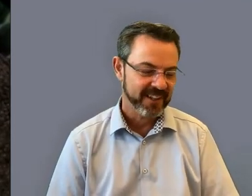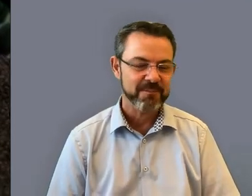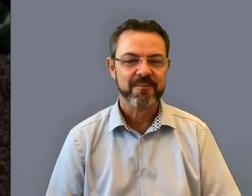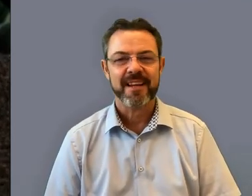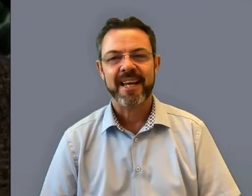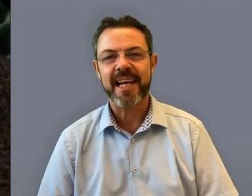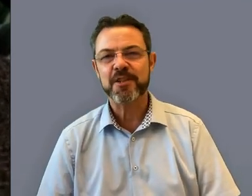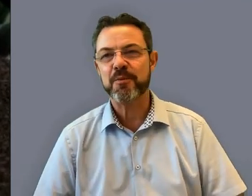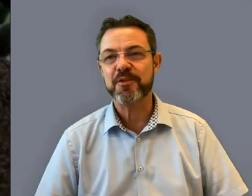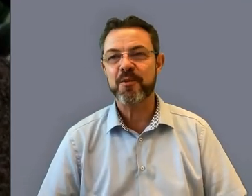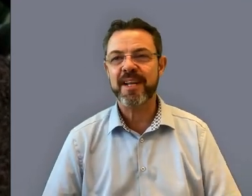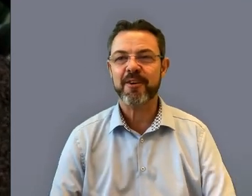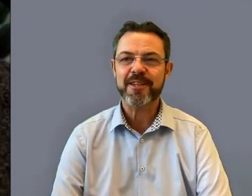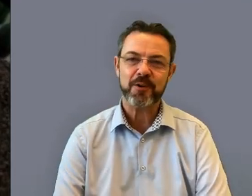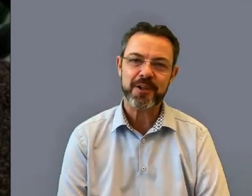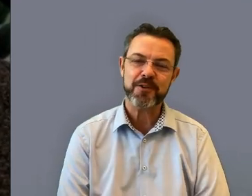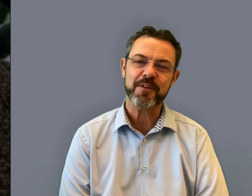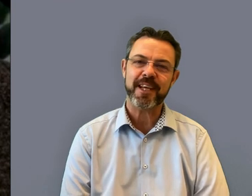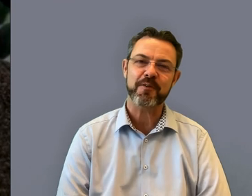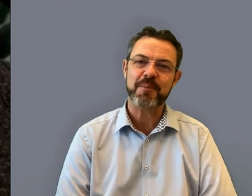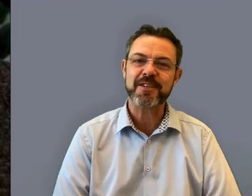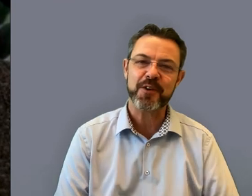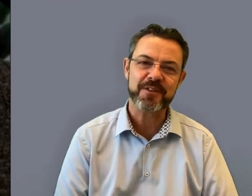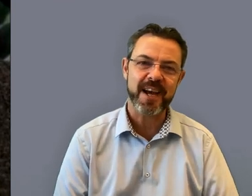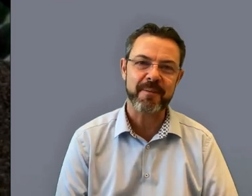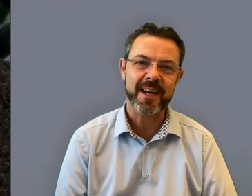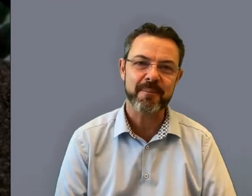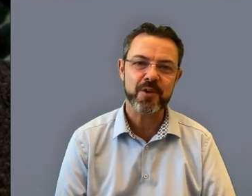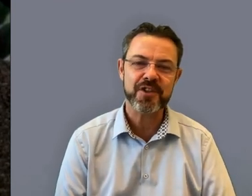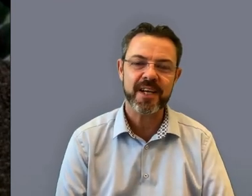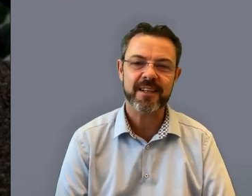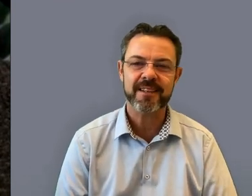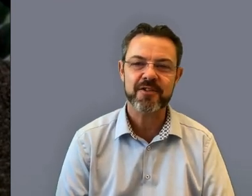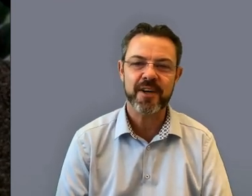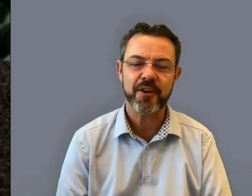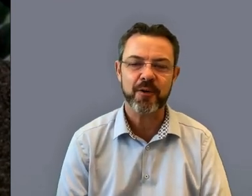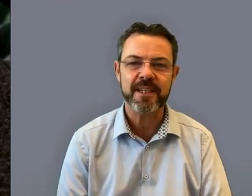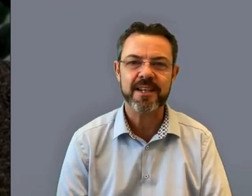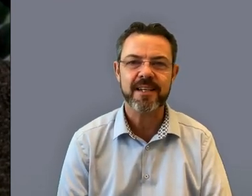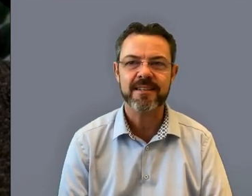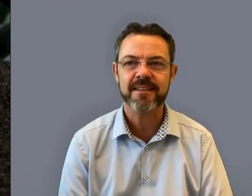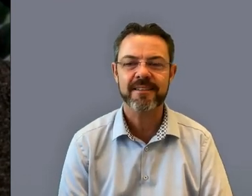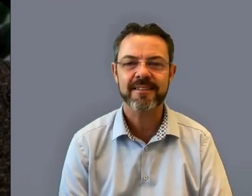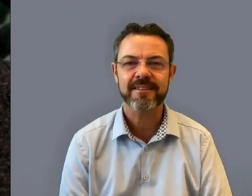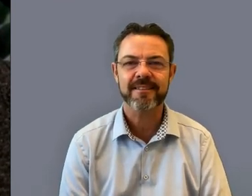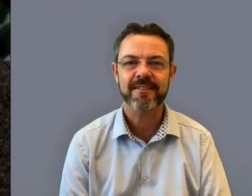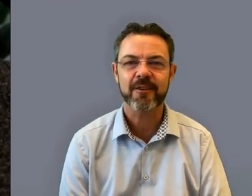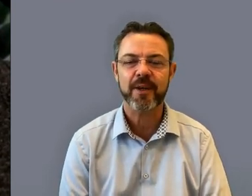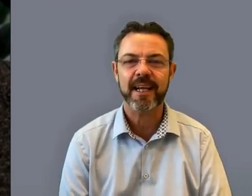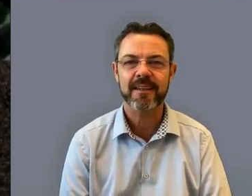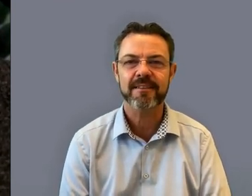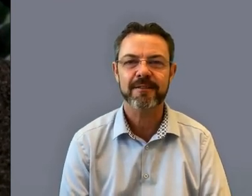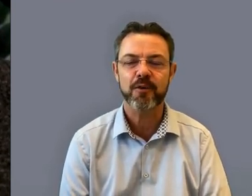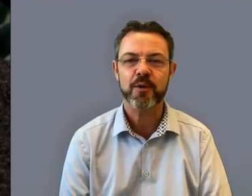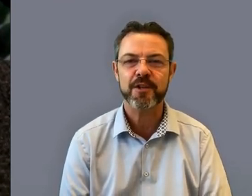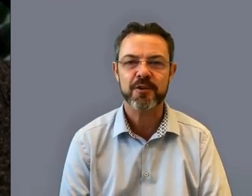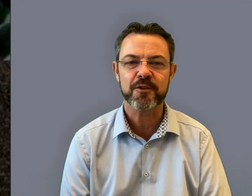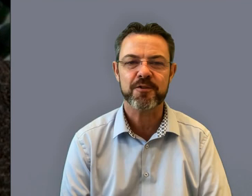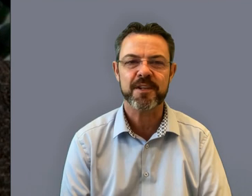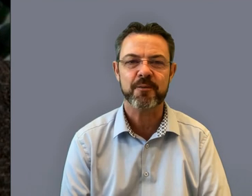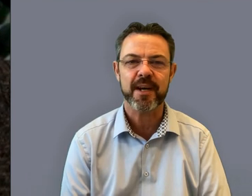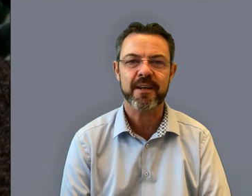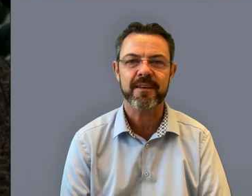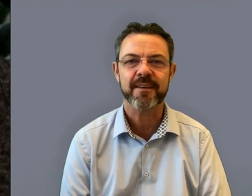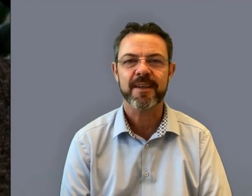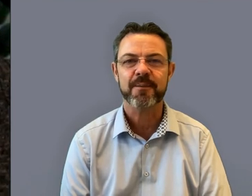preach. Elias, it was really great talking to you. Thank you very much for your time. I appreciate it and sharing your insights. Looking forward